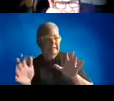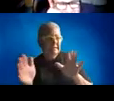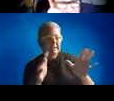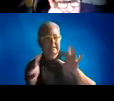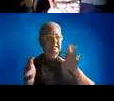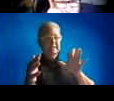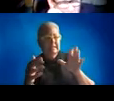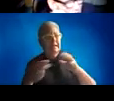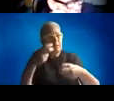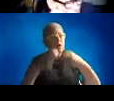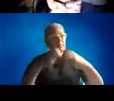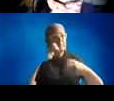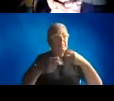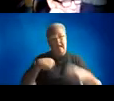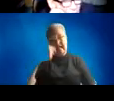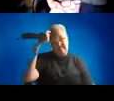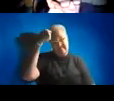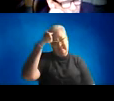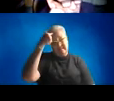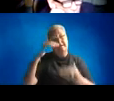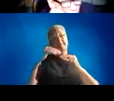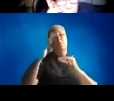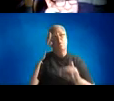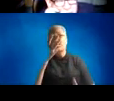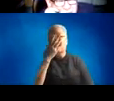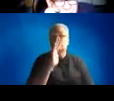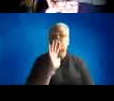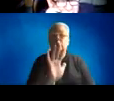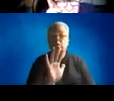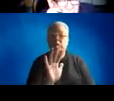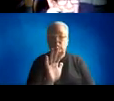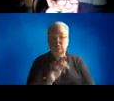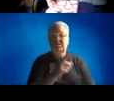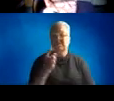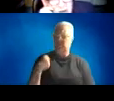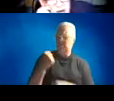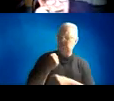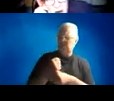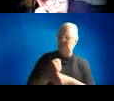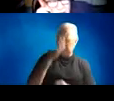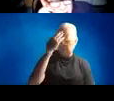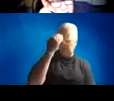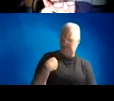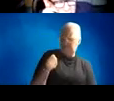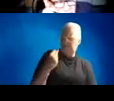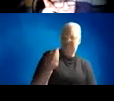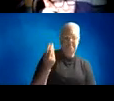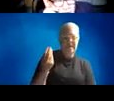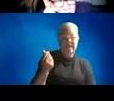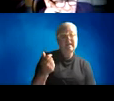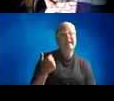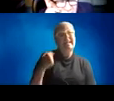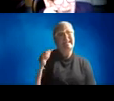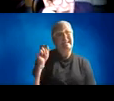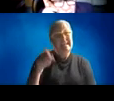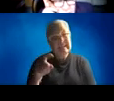It's an attitudinal one. People will say, well, if they can work, why should we give them any money? Well, the reason we need it is because the quality